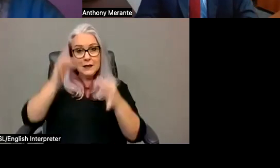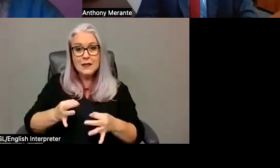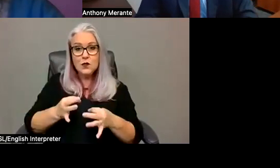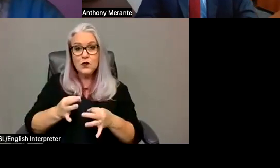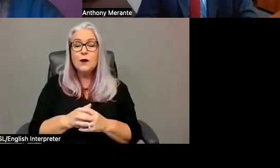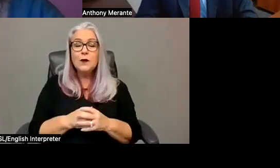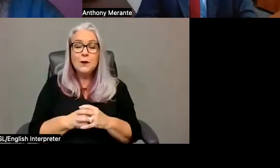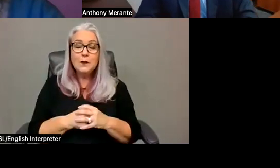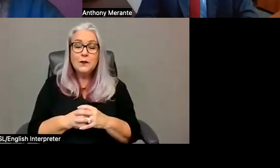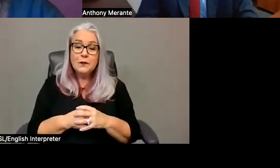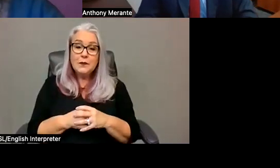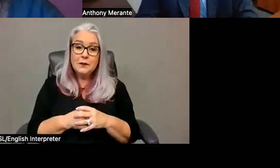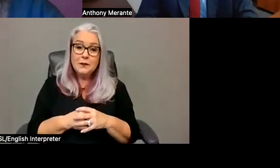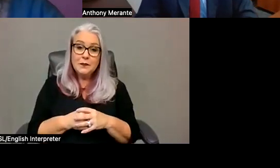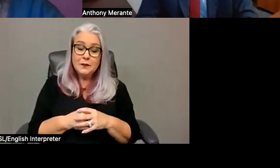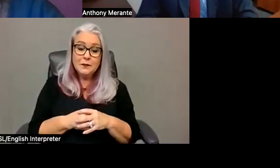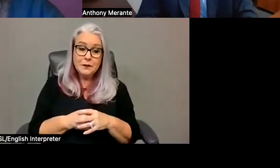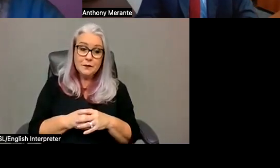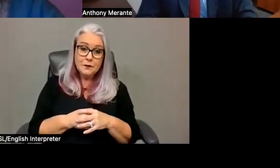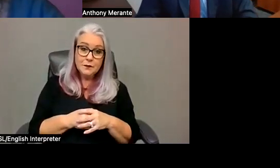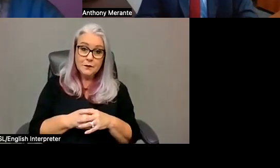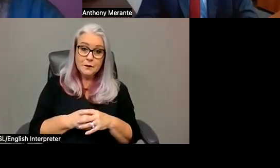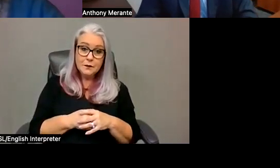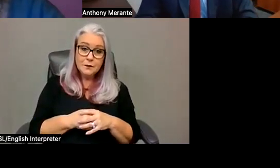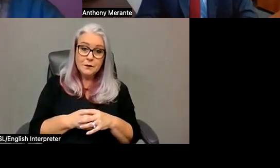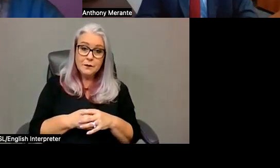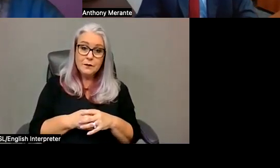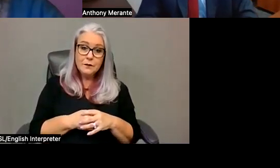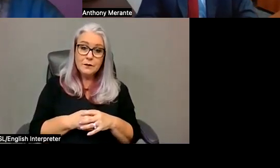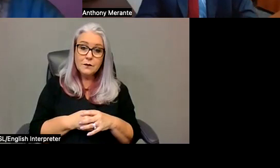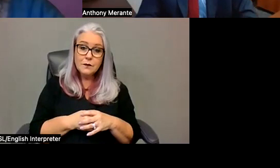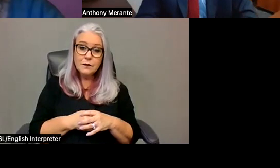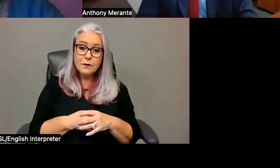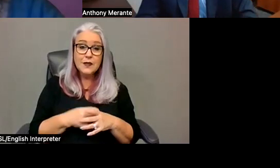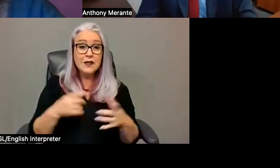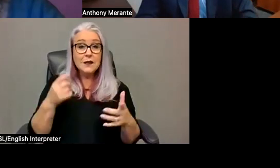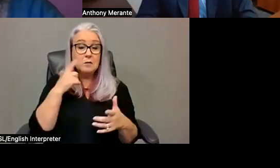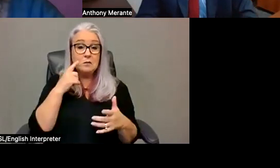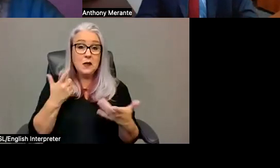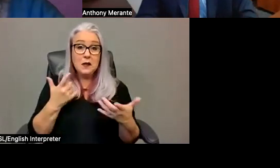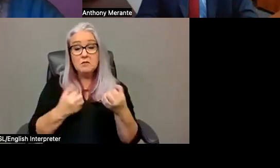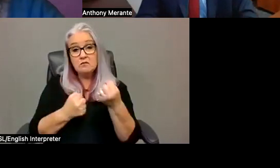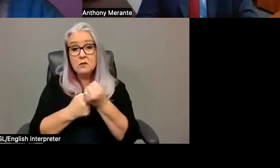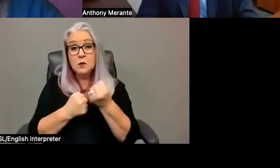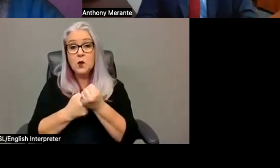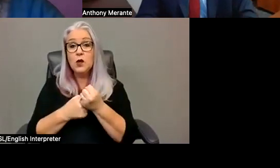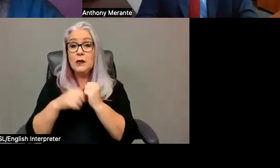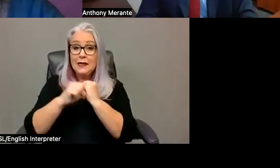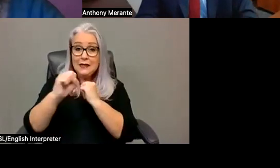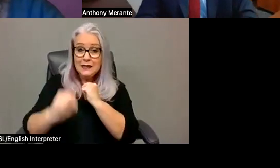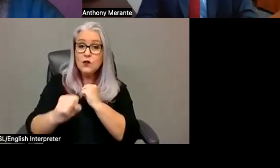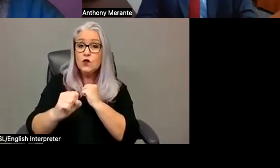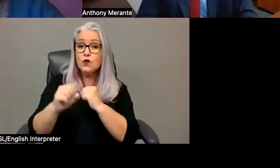But as far as the current law, I supported the extension of term limits,